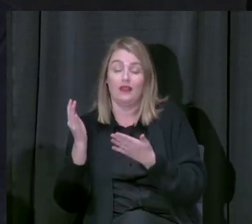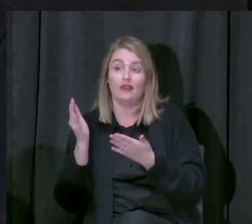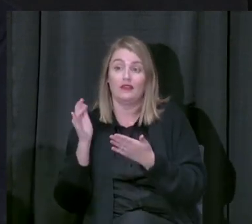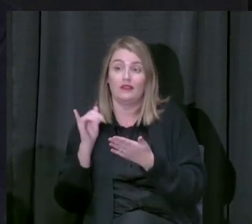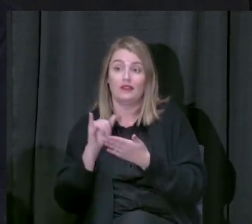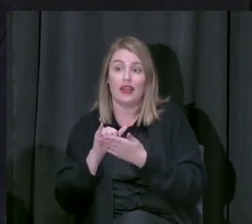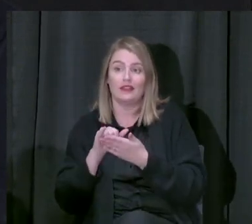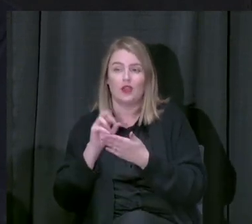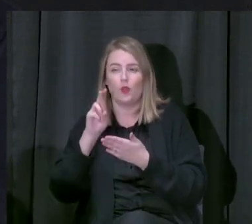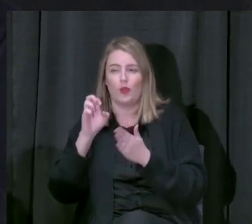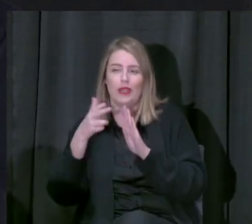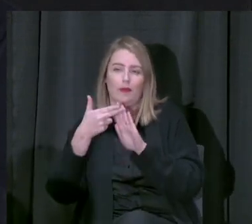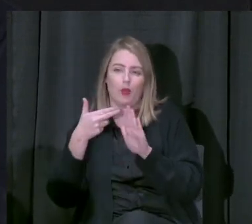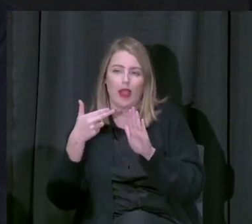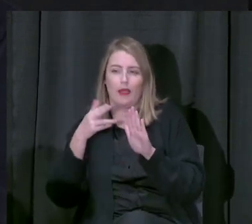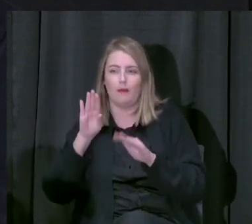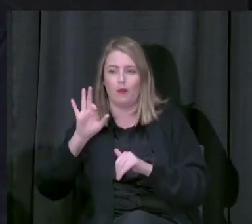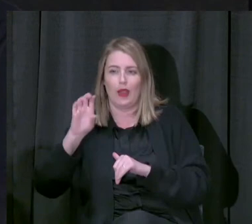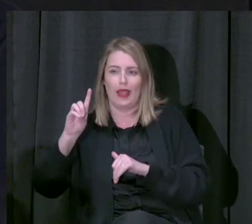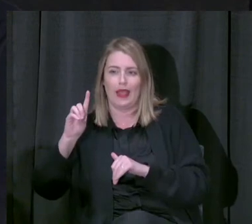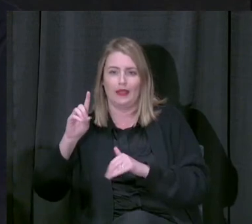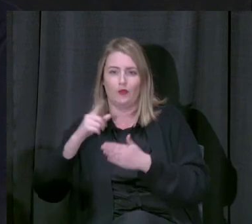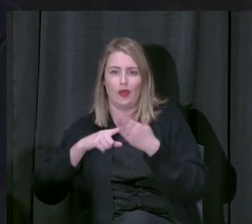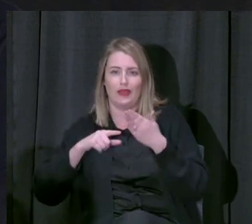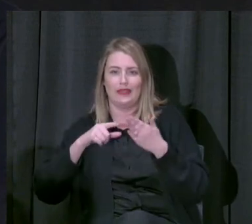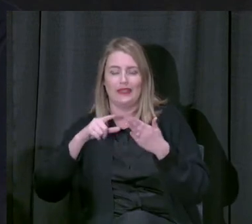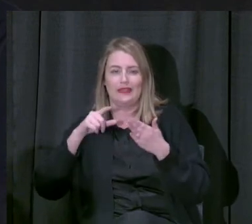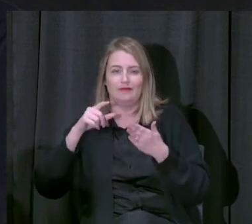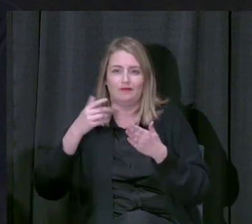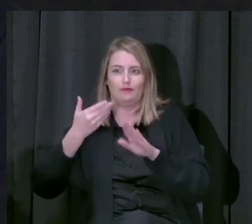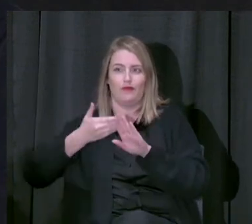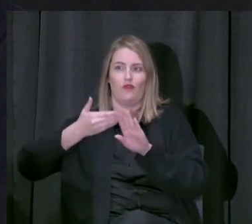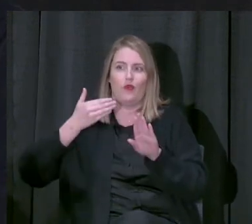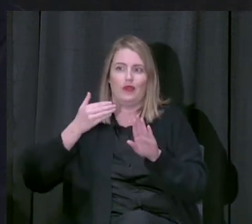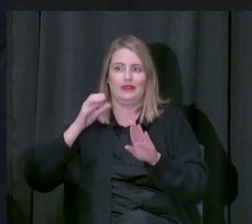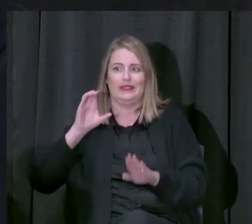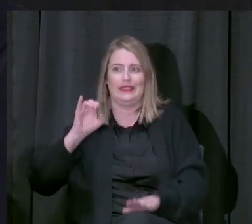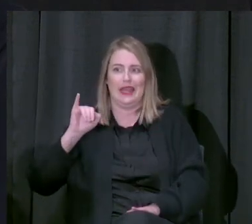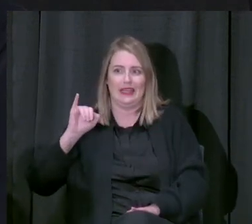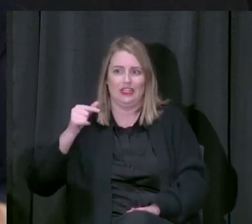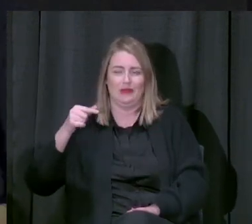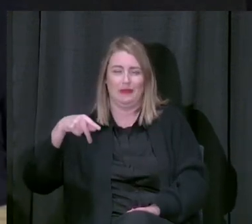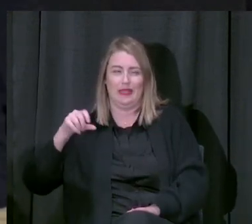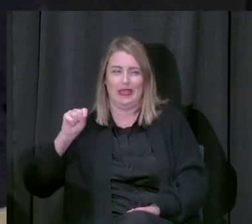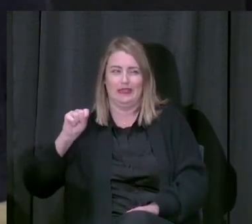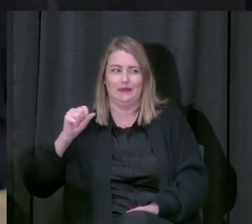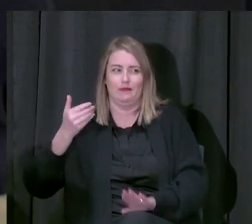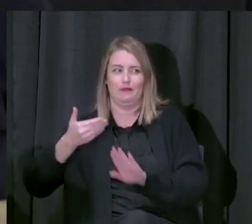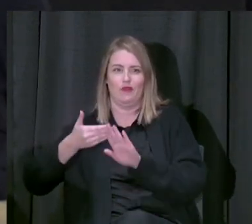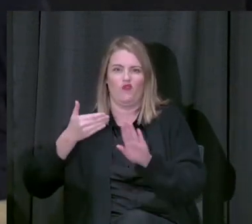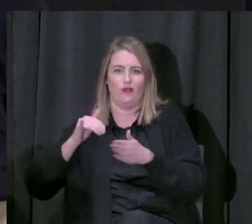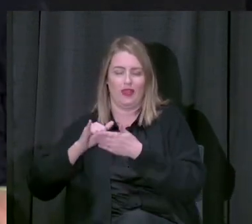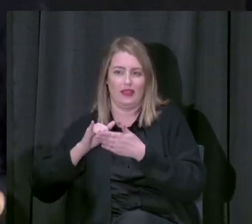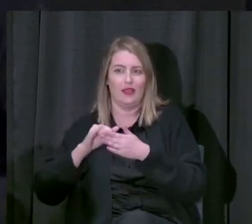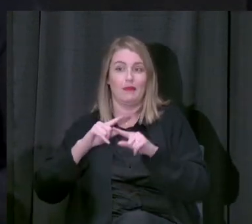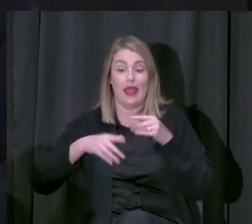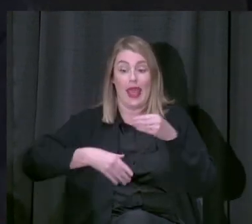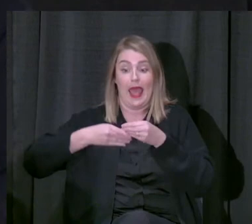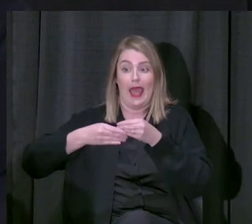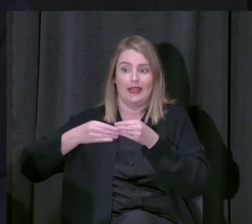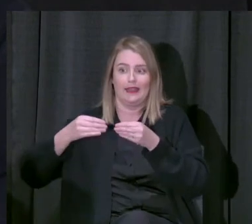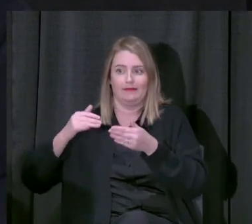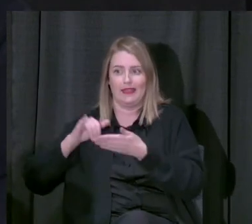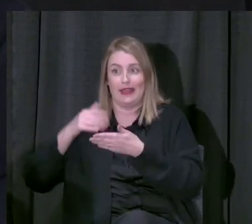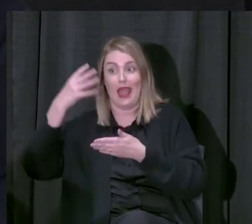a rebranding of what was CNI GPS before that. And we're just now adding features to that